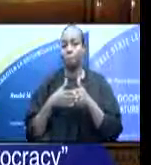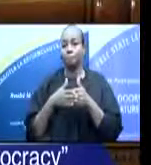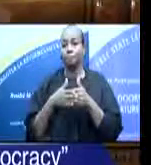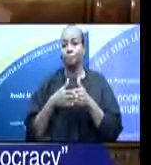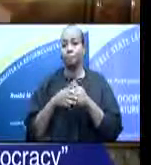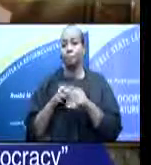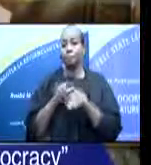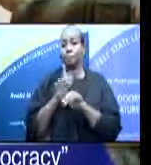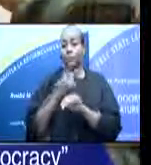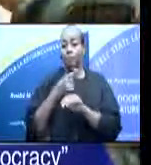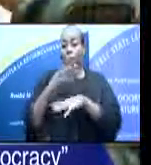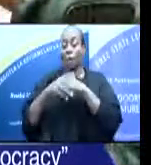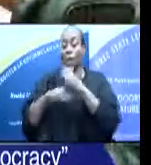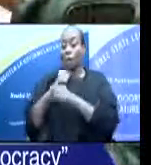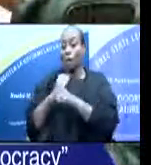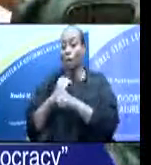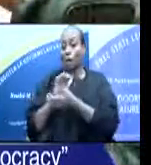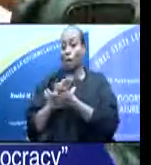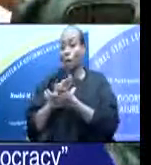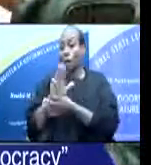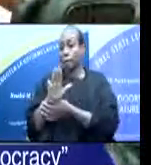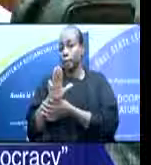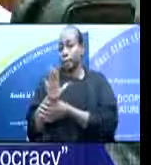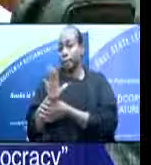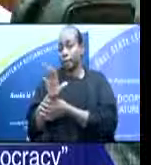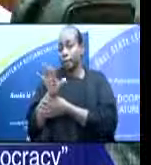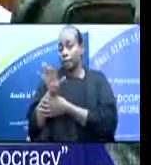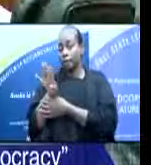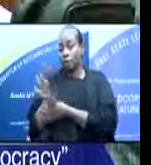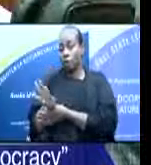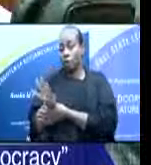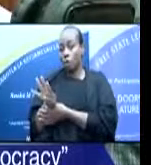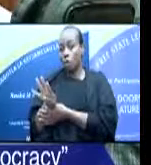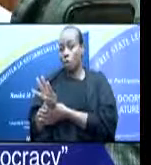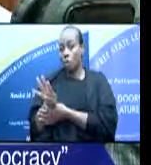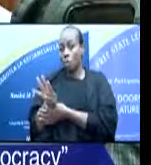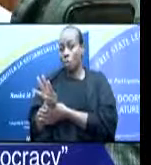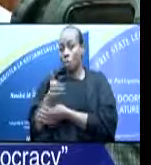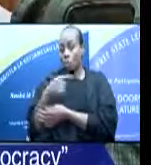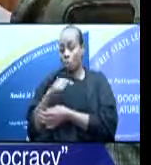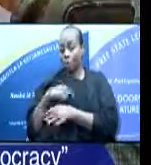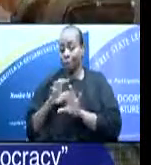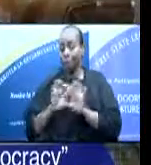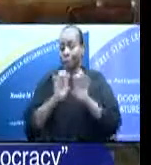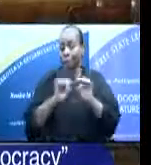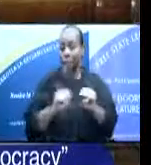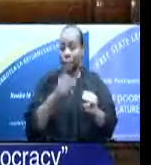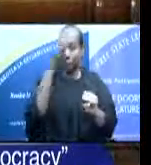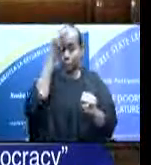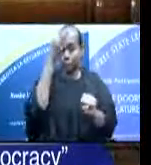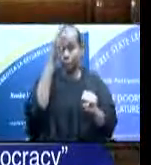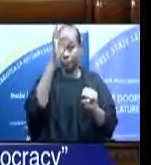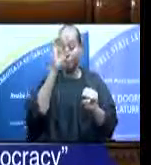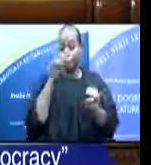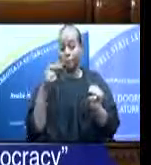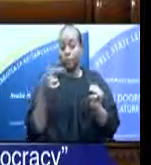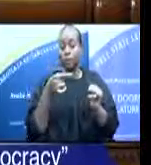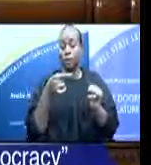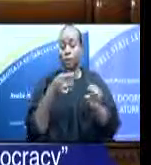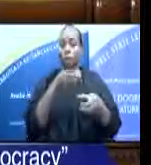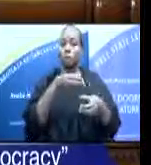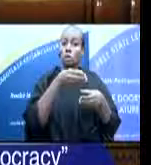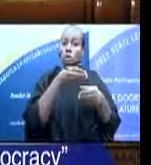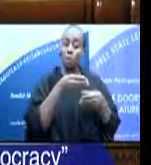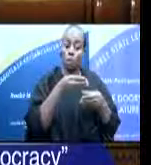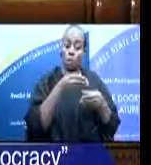In 1994, when the democratic state came into existence, this noble document